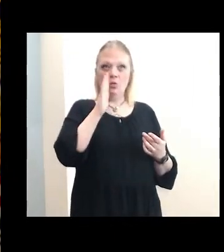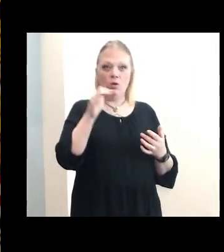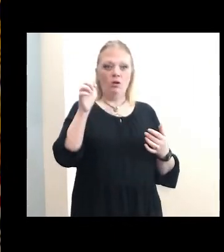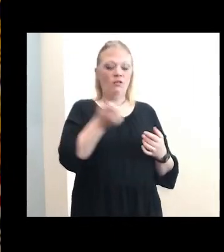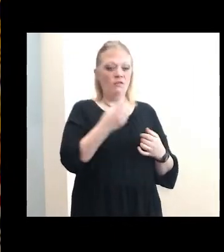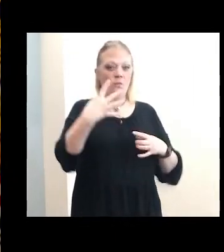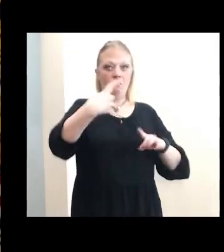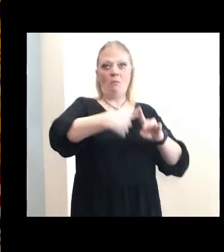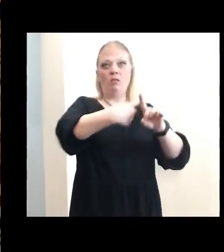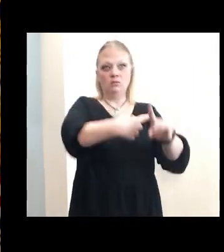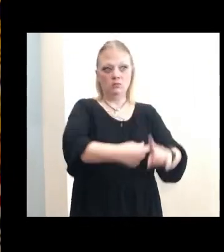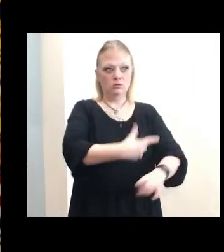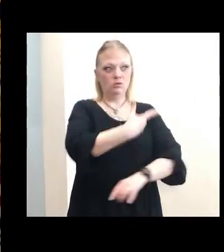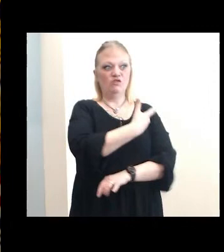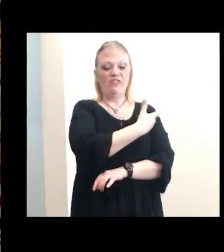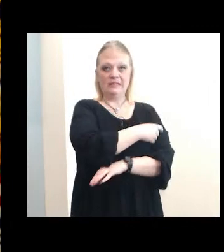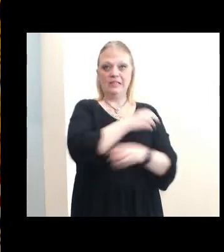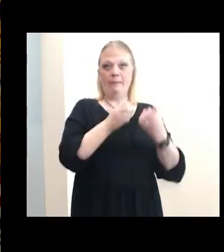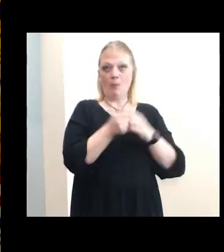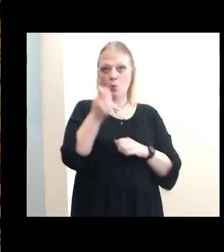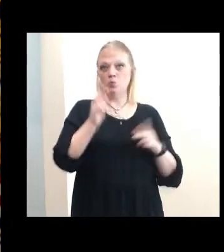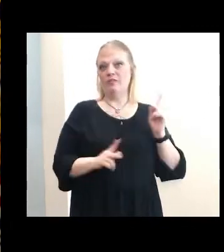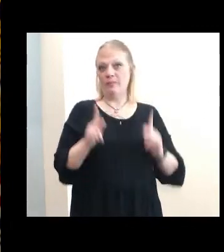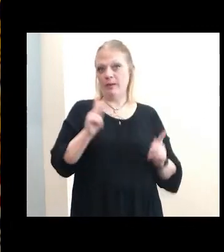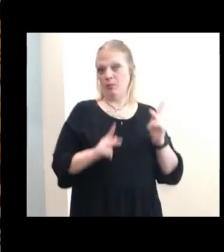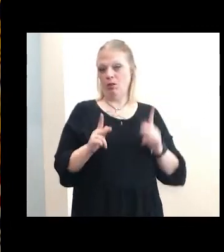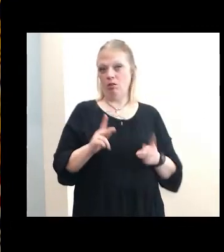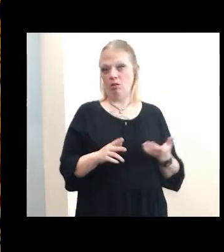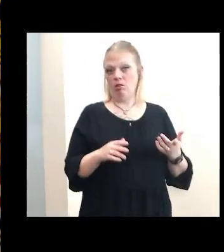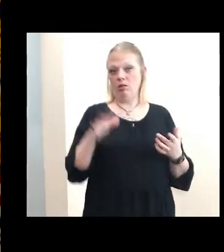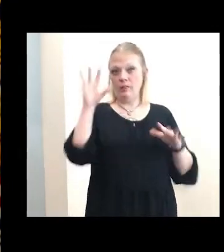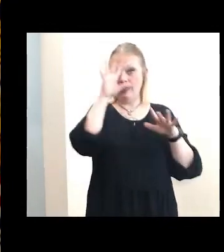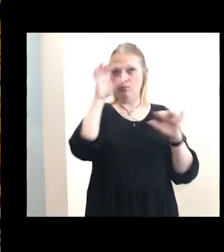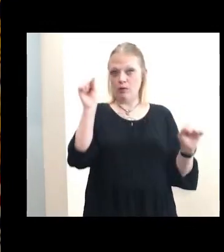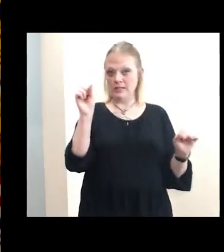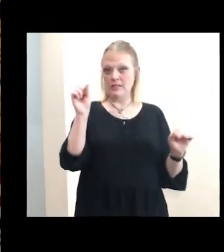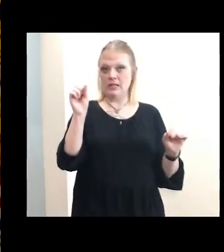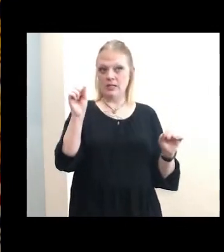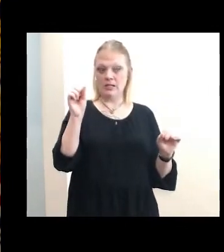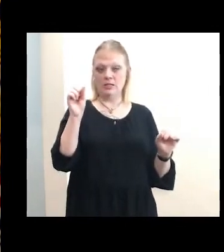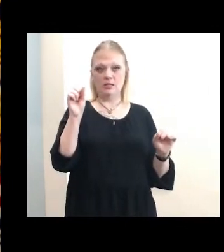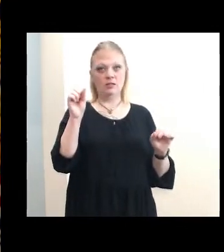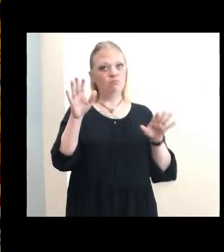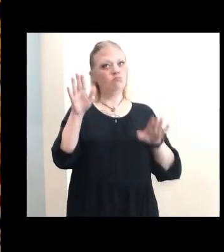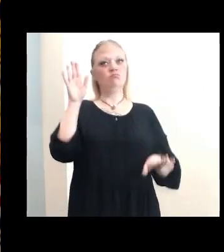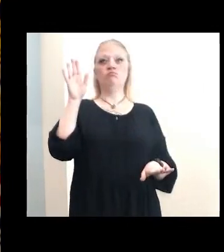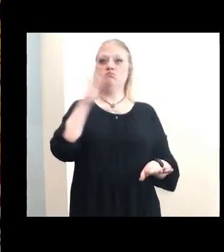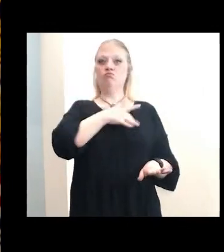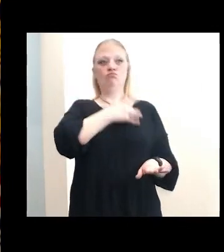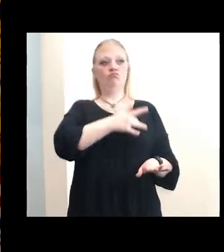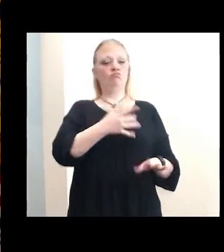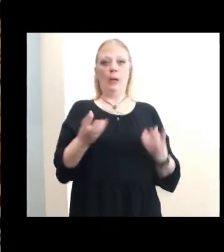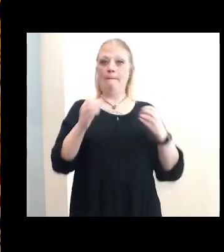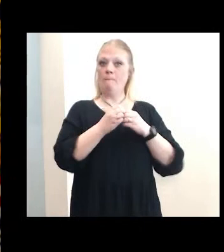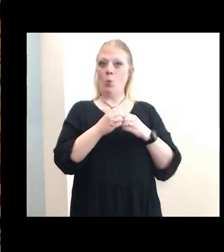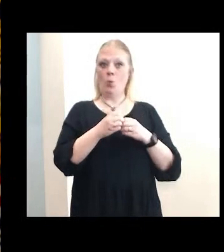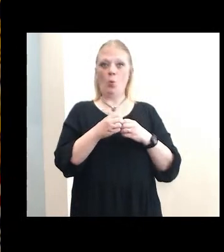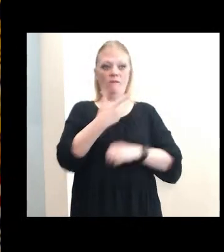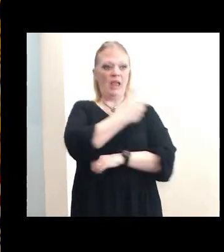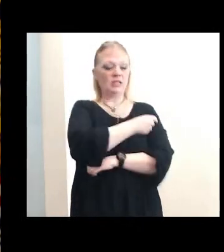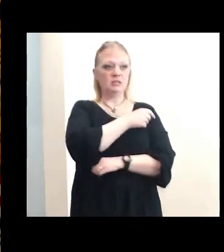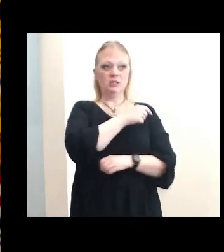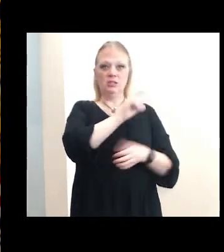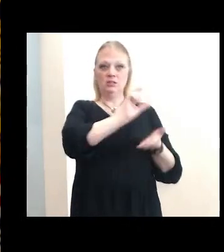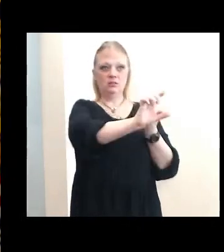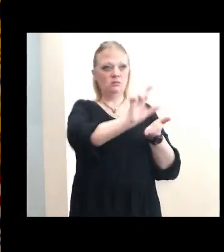to vaccinate the vast majority of the population. The president has given his word with regards to getting more vaccine doses out, and they're doing